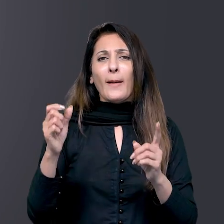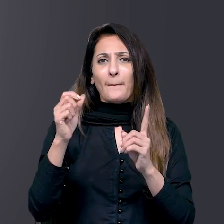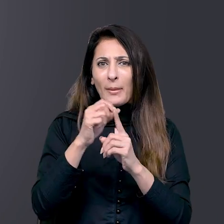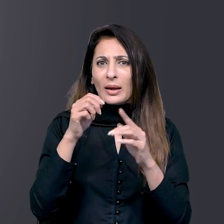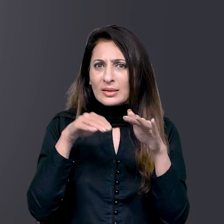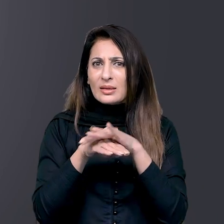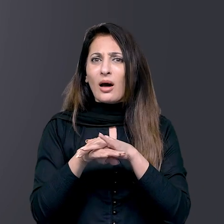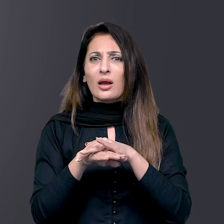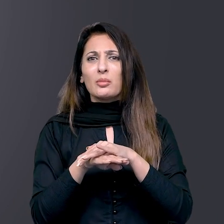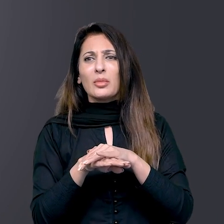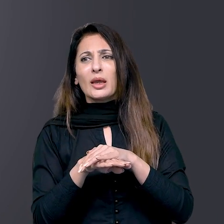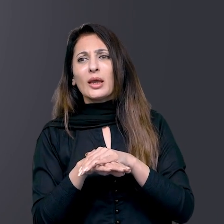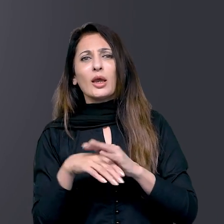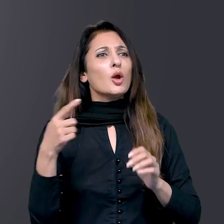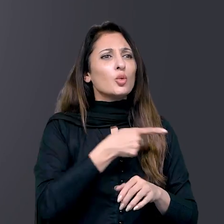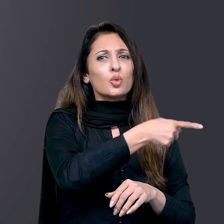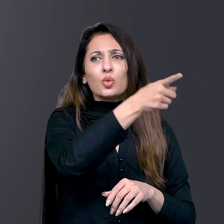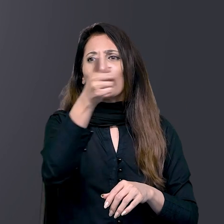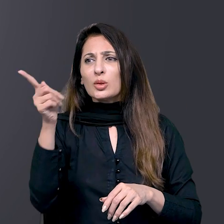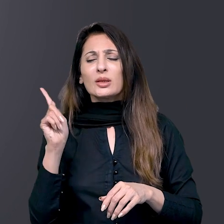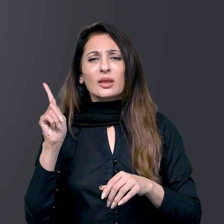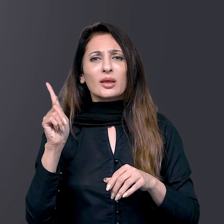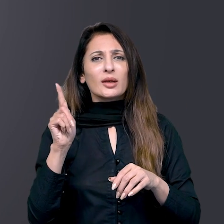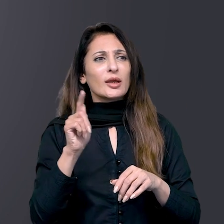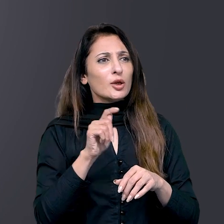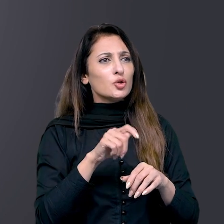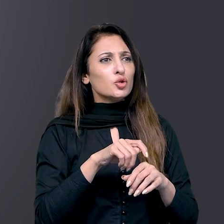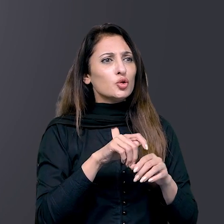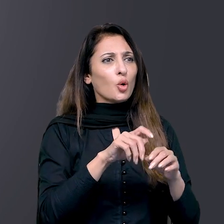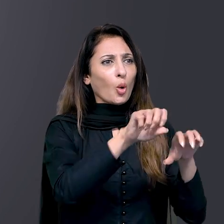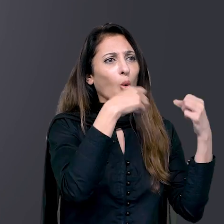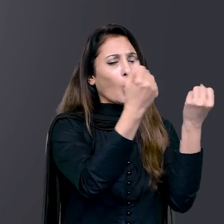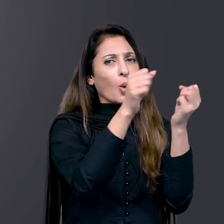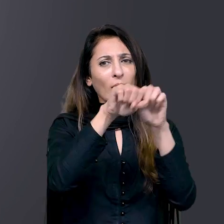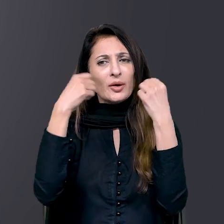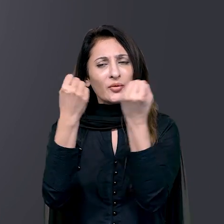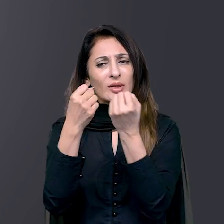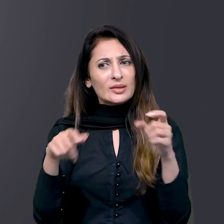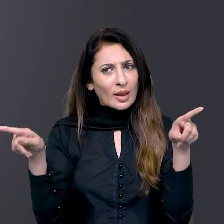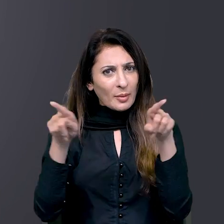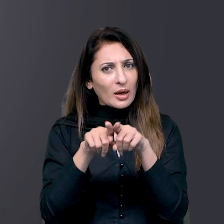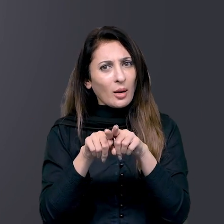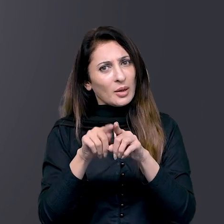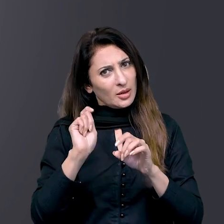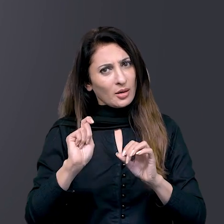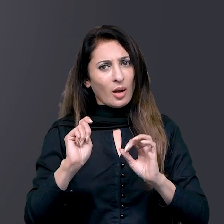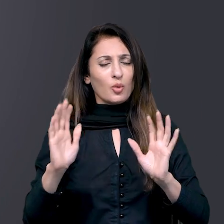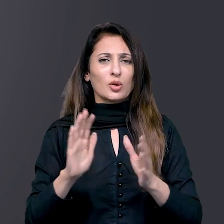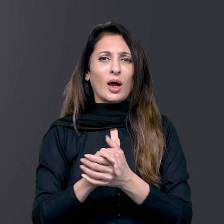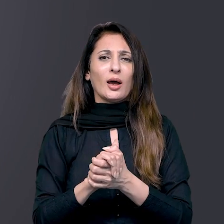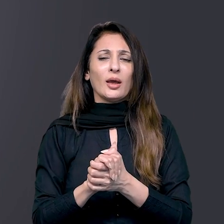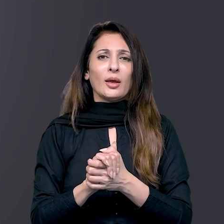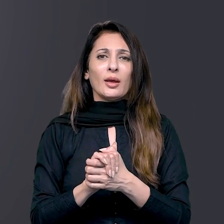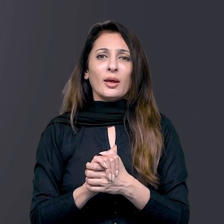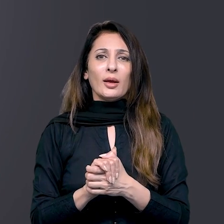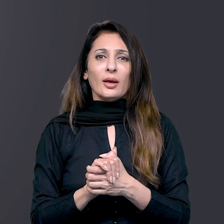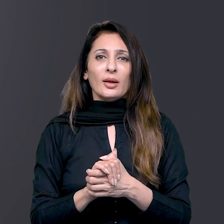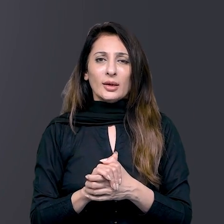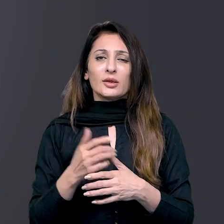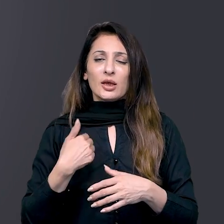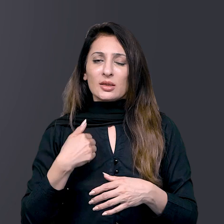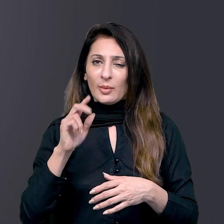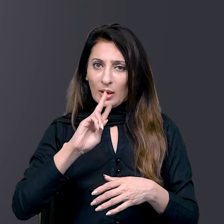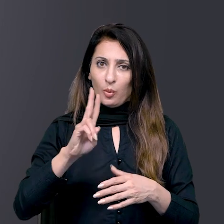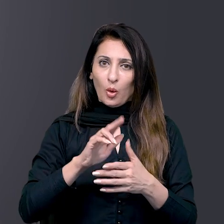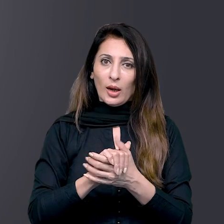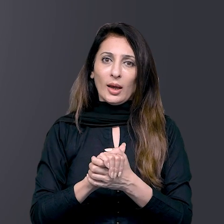jurisdiction, is a complex filigree of laws which are difficult to understand. But like I said, it's the same for any